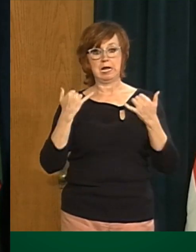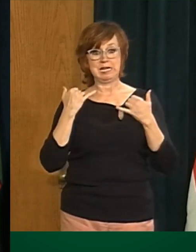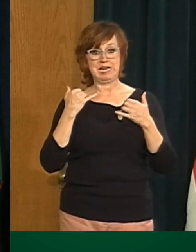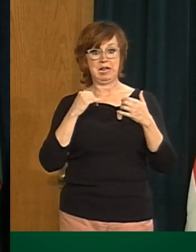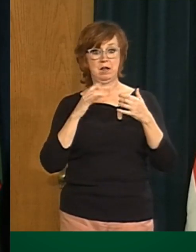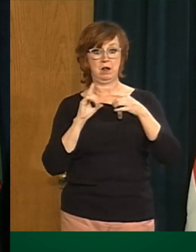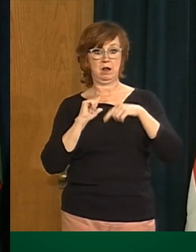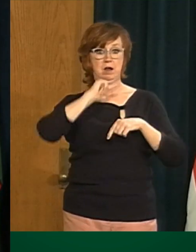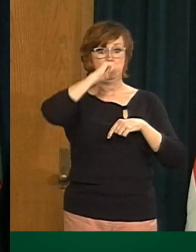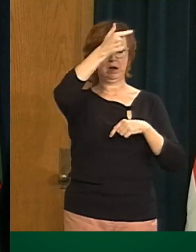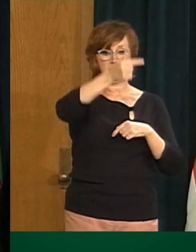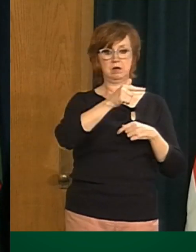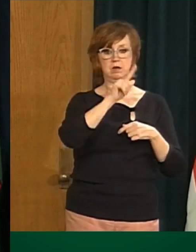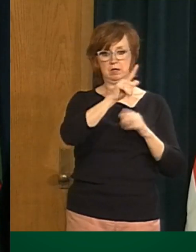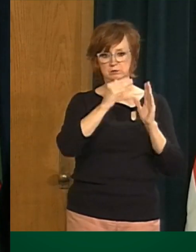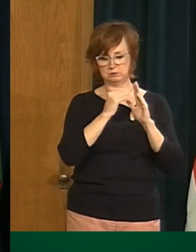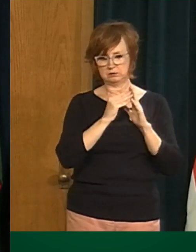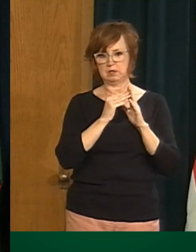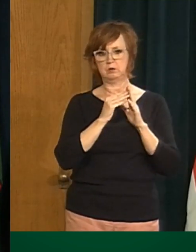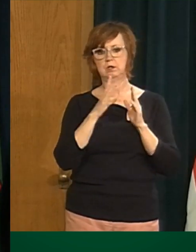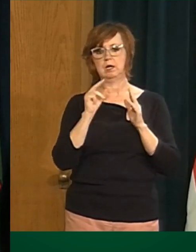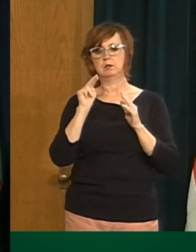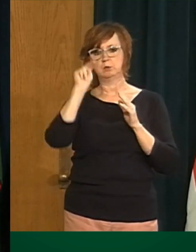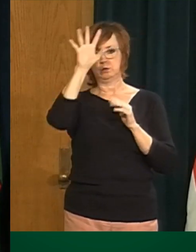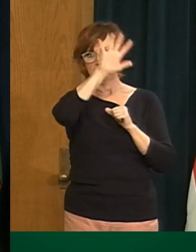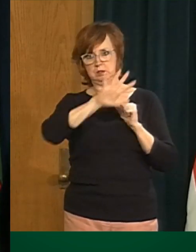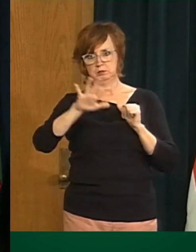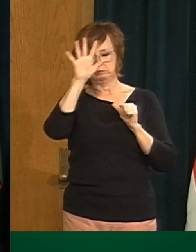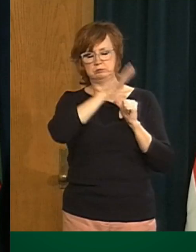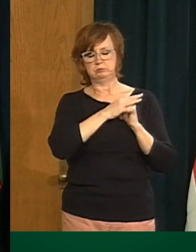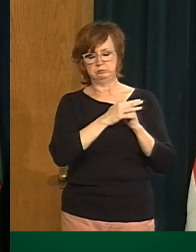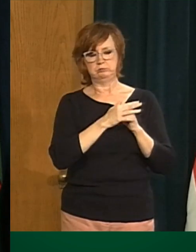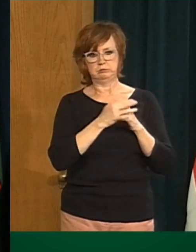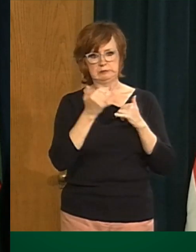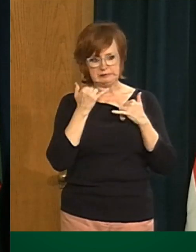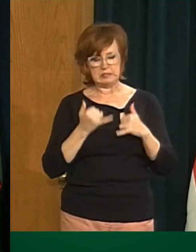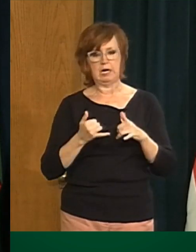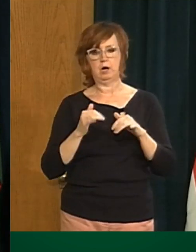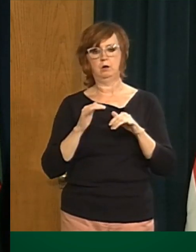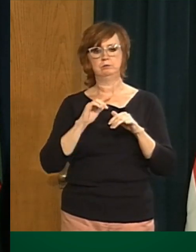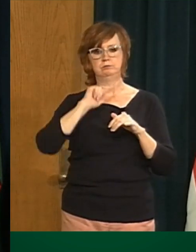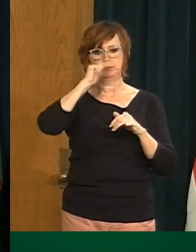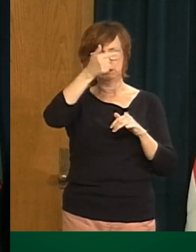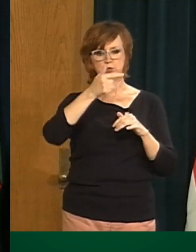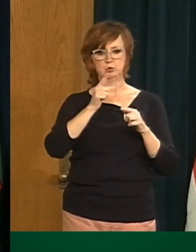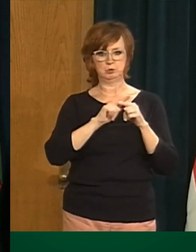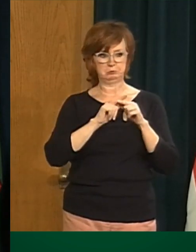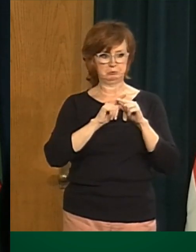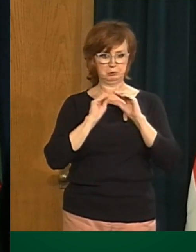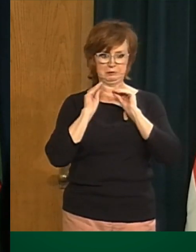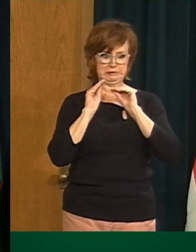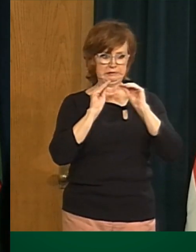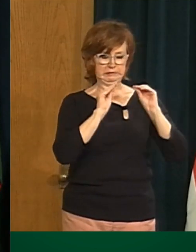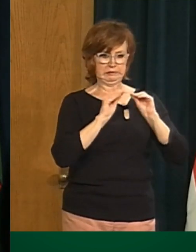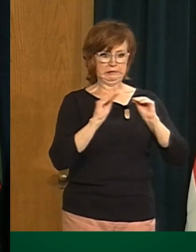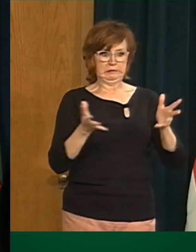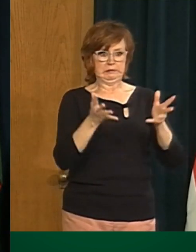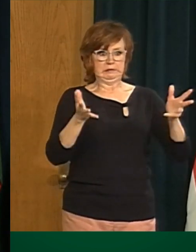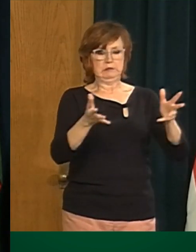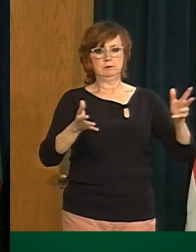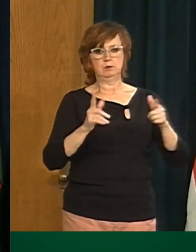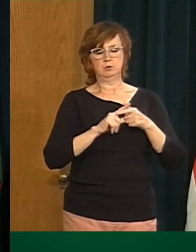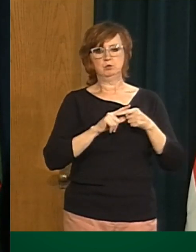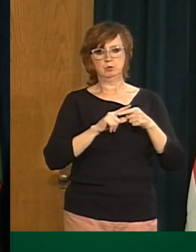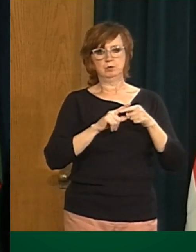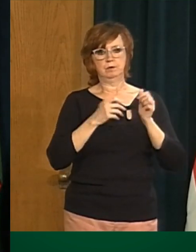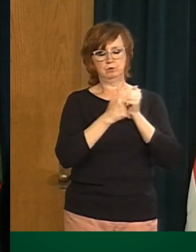are educating aggressively throughout our north, the leadership in the north that are working very hard at this, and I have talked to a